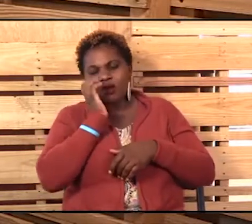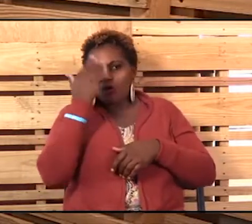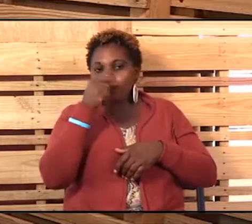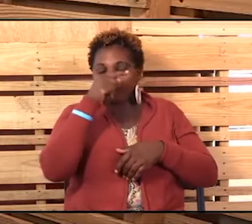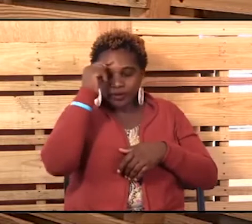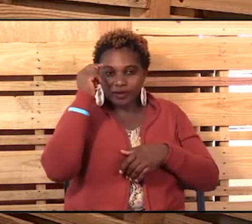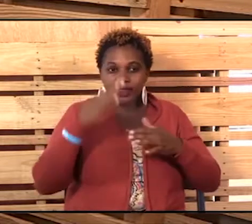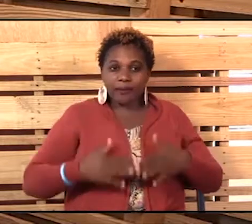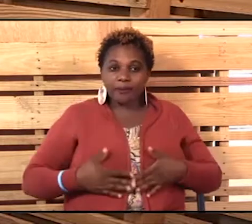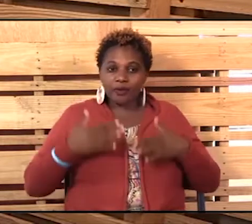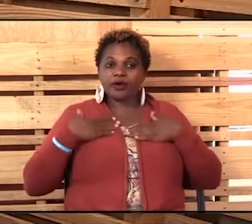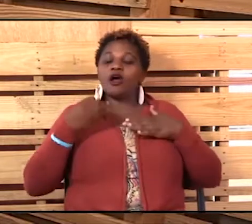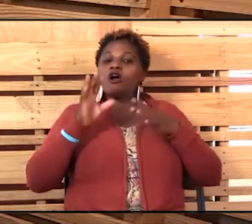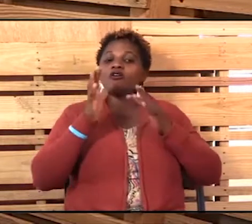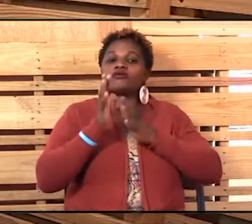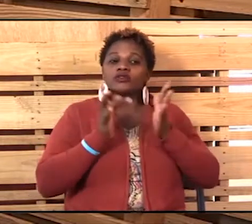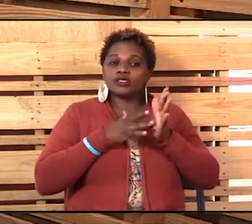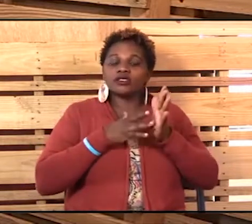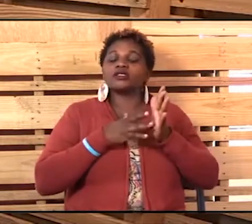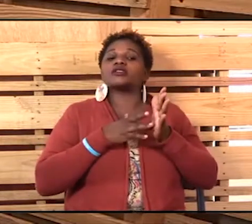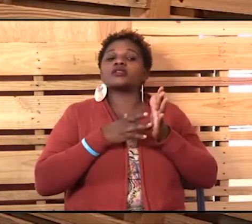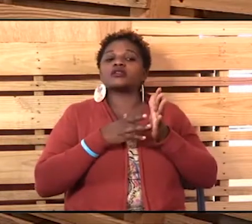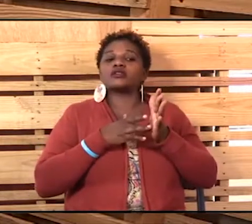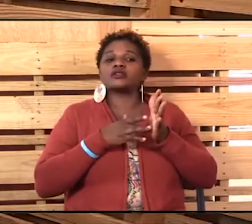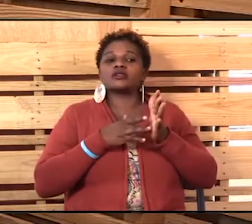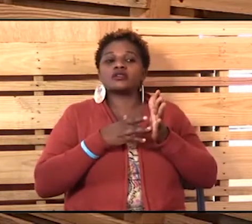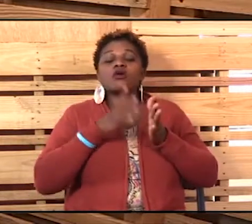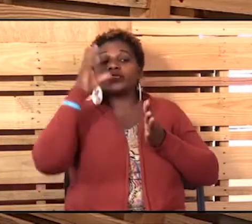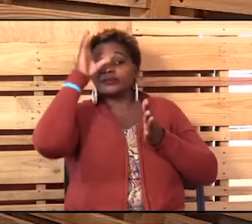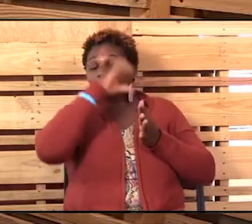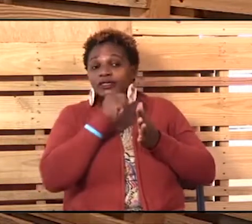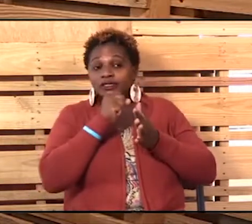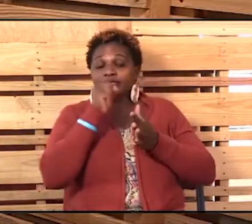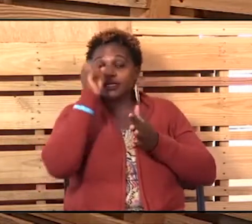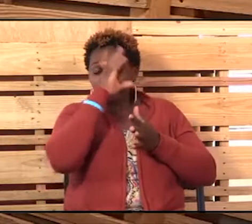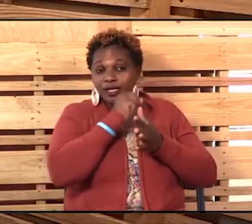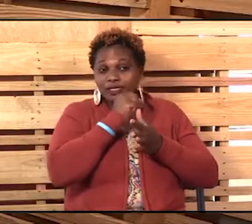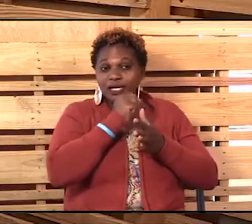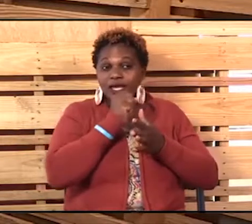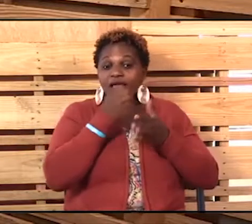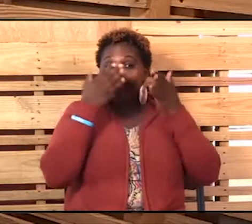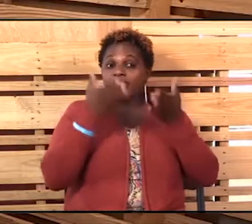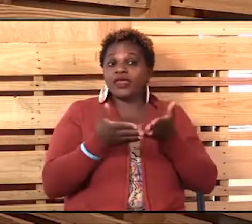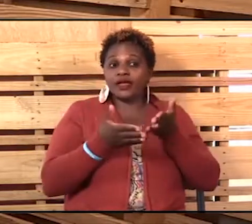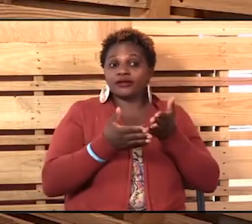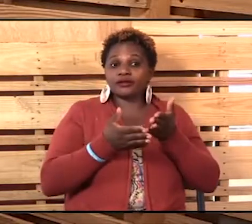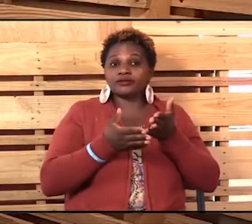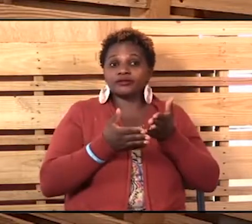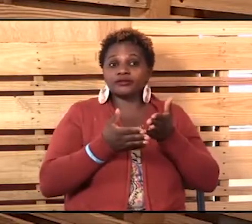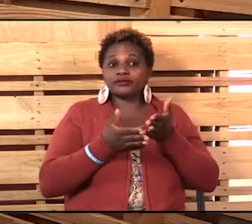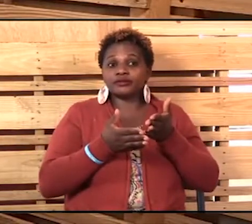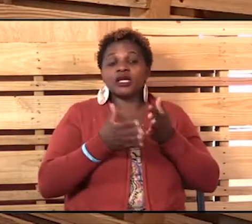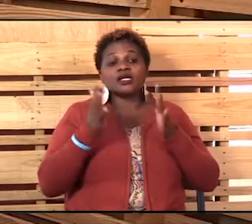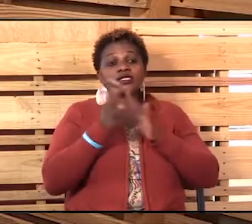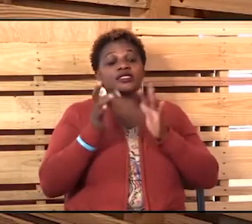because the body of Jesus was missing. It was not in the tomb. Where had